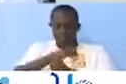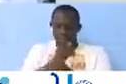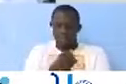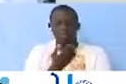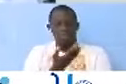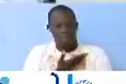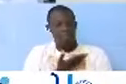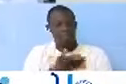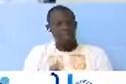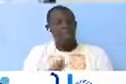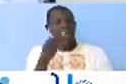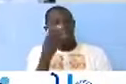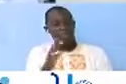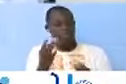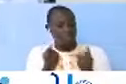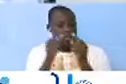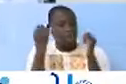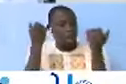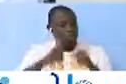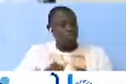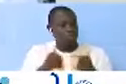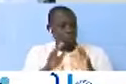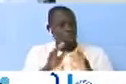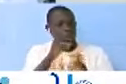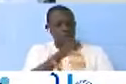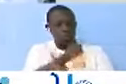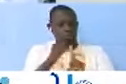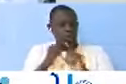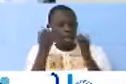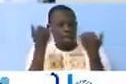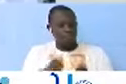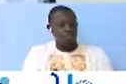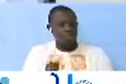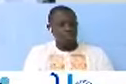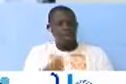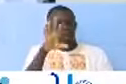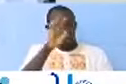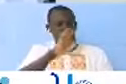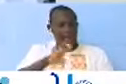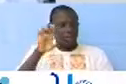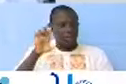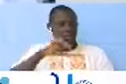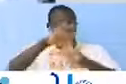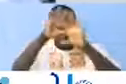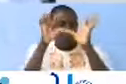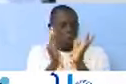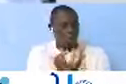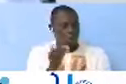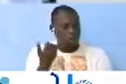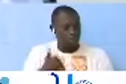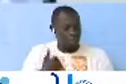So, if you have a situation like that, the TRRC,